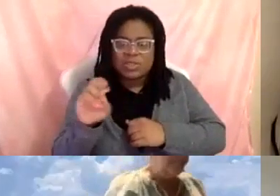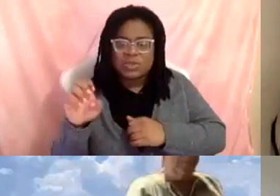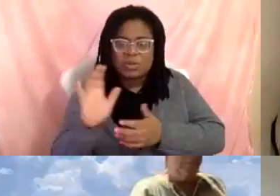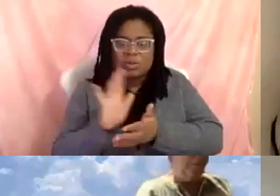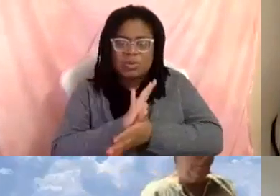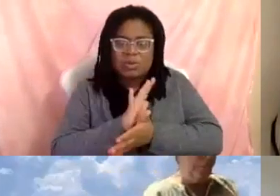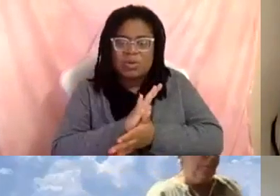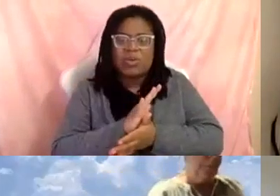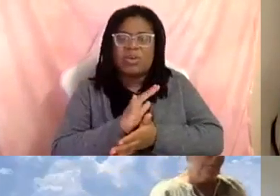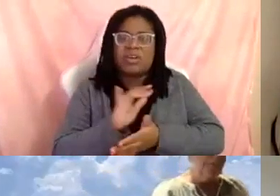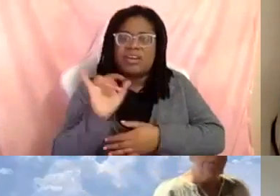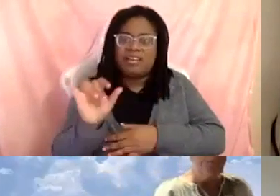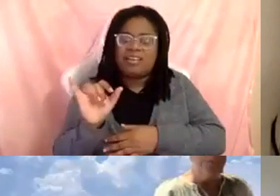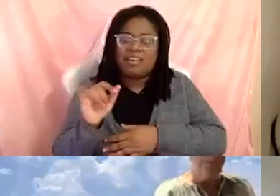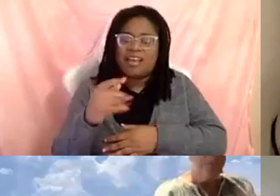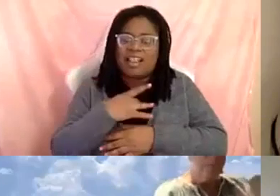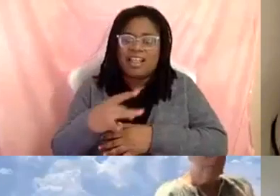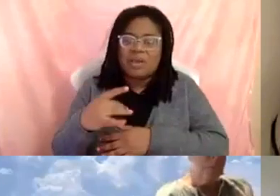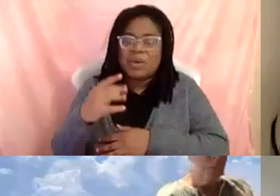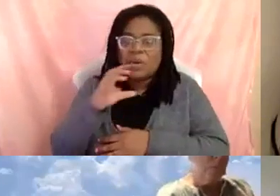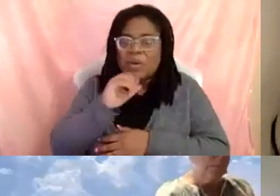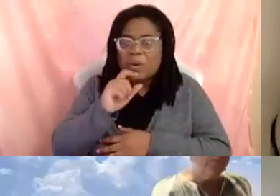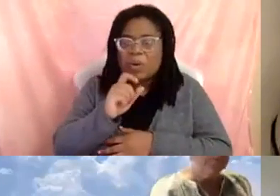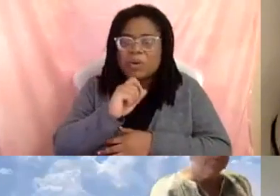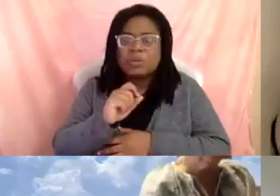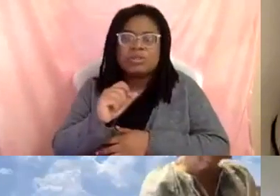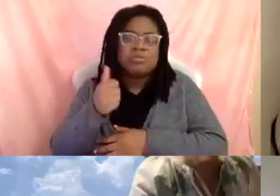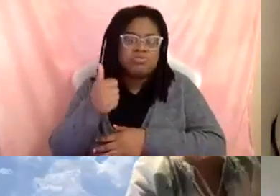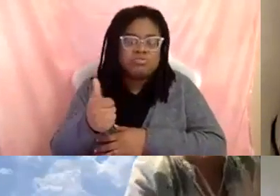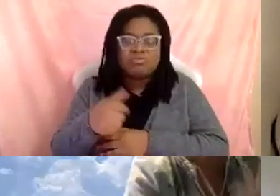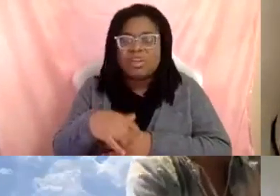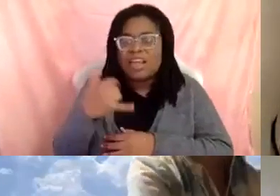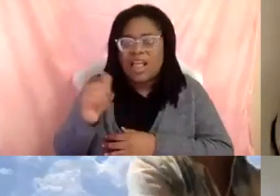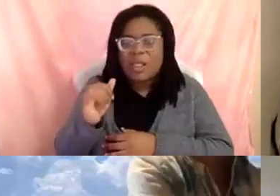oranges and the blues and the yellows.